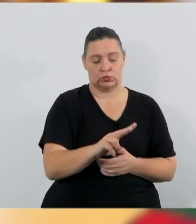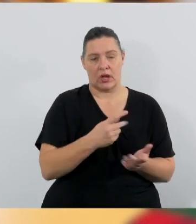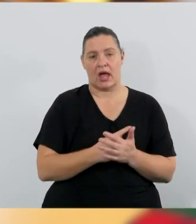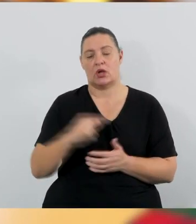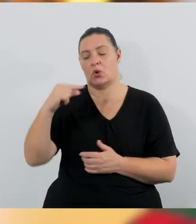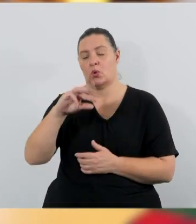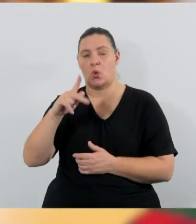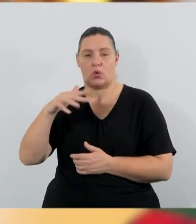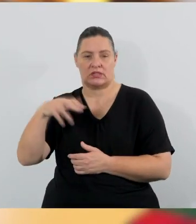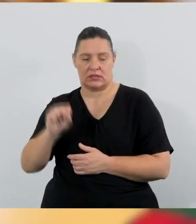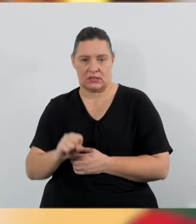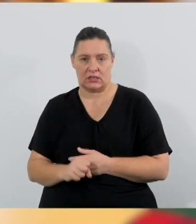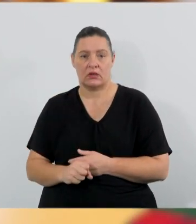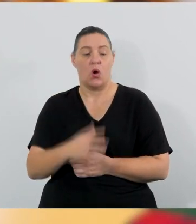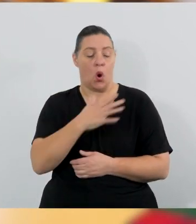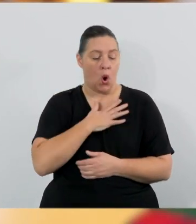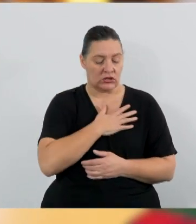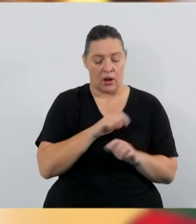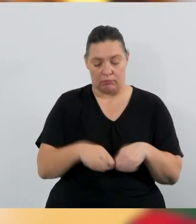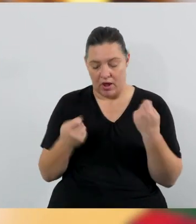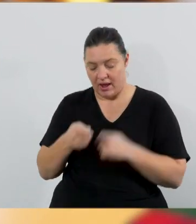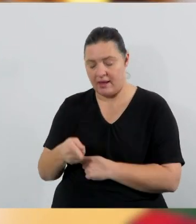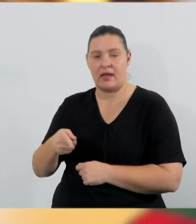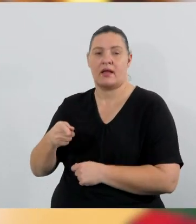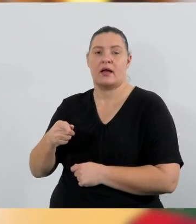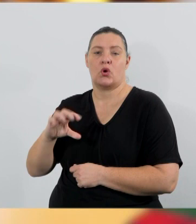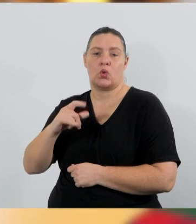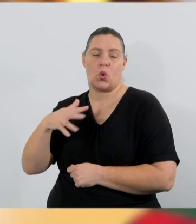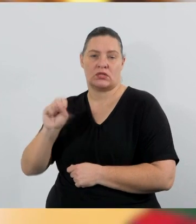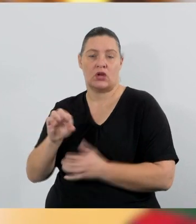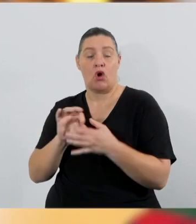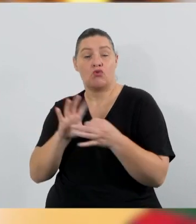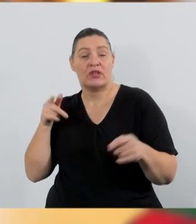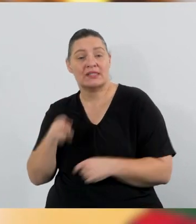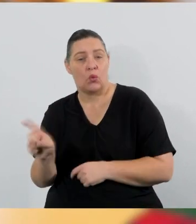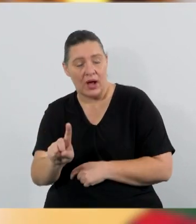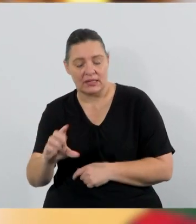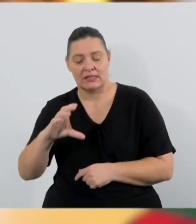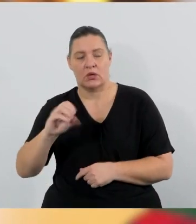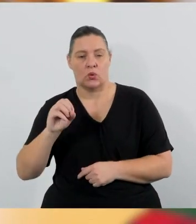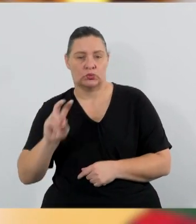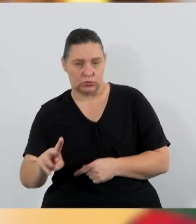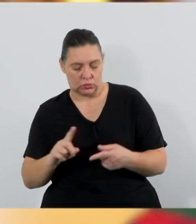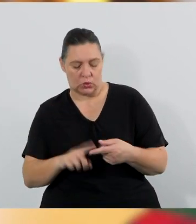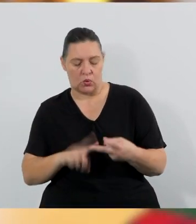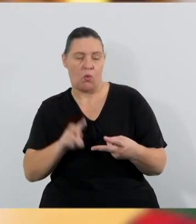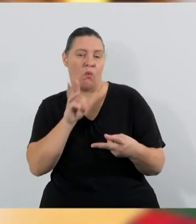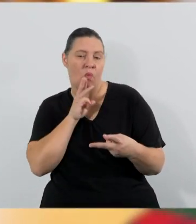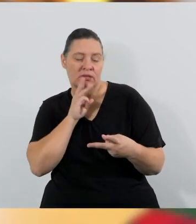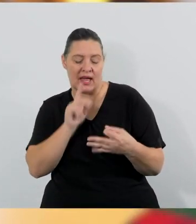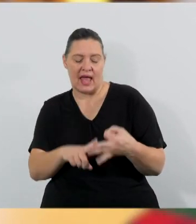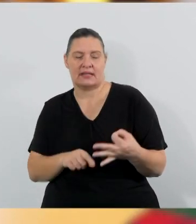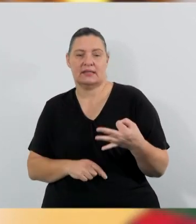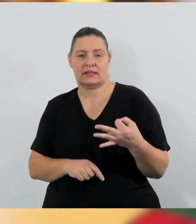glucose. The oxygen will break down the glucose in order to release what? Carbon dioxide, to release